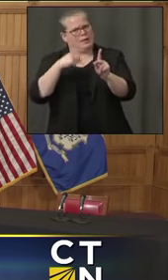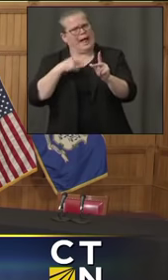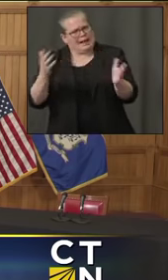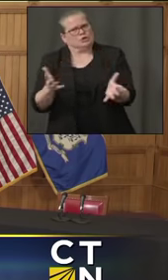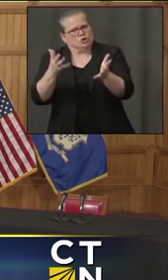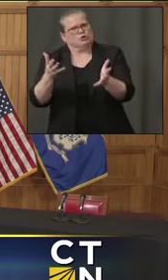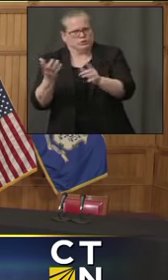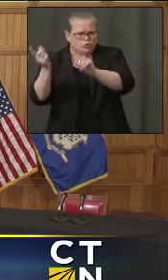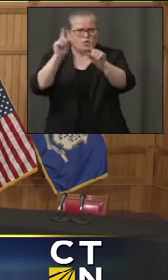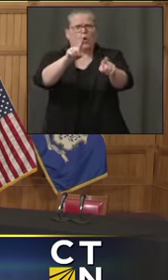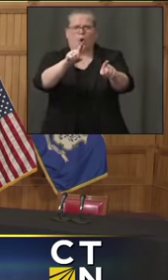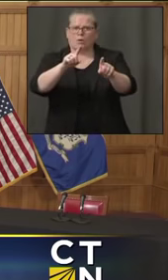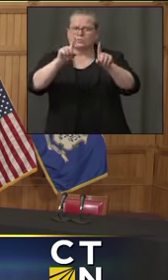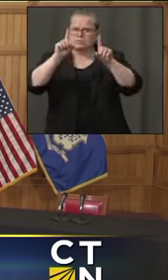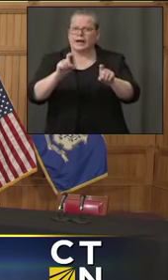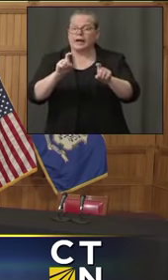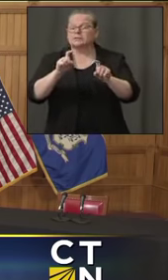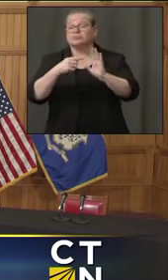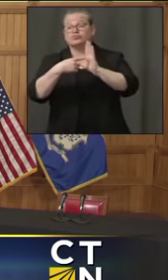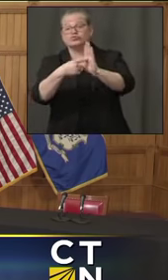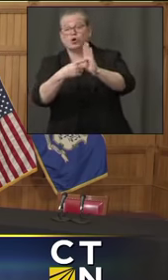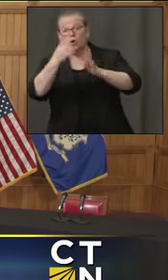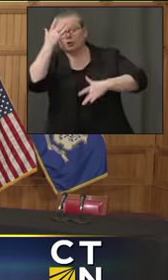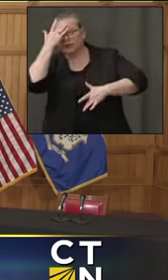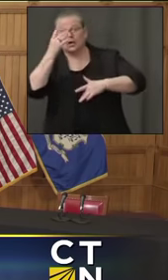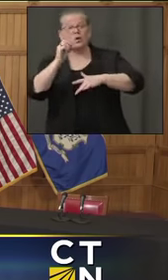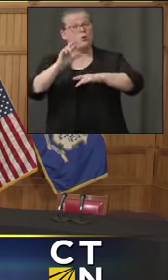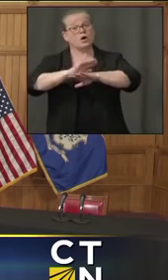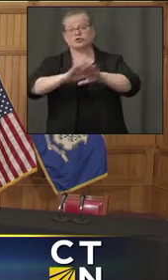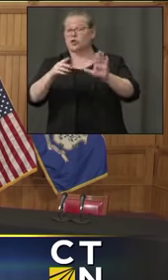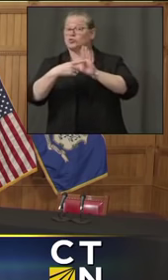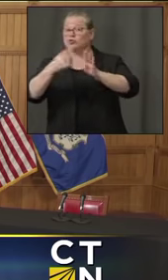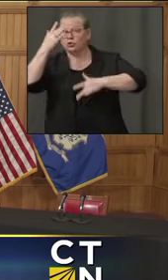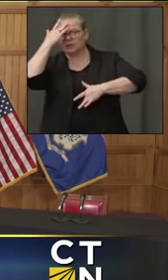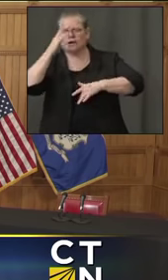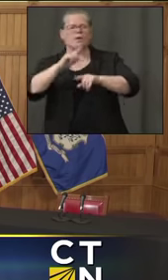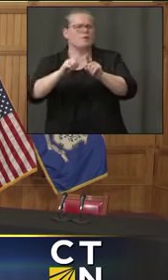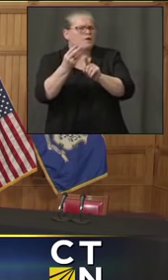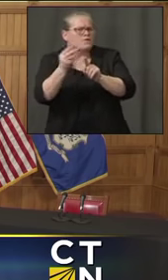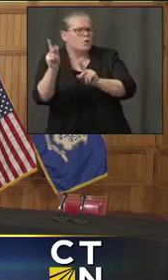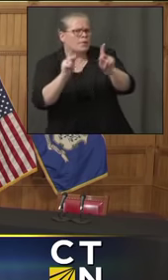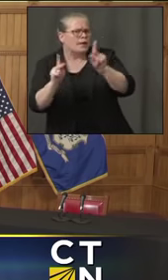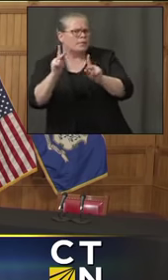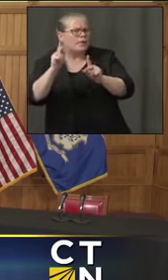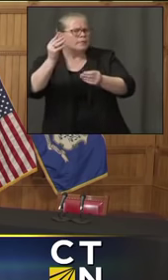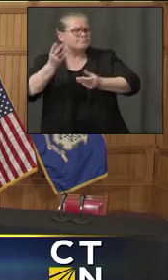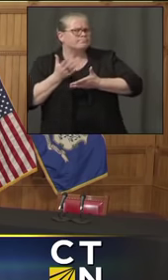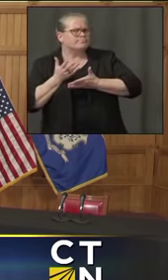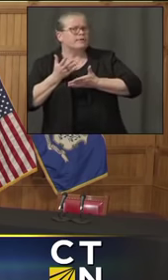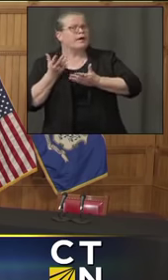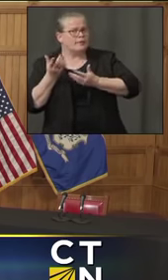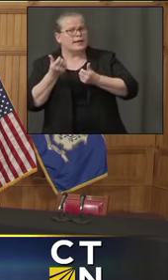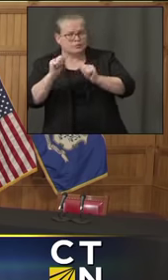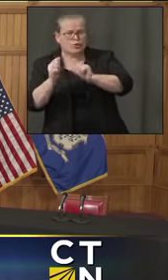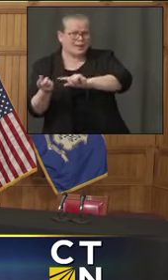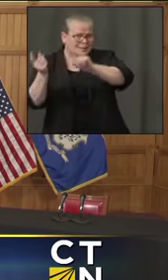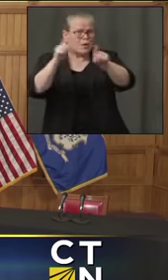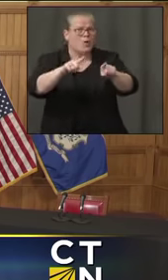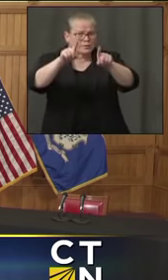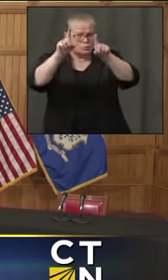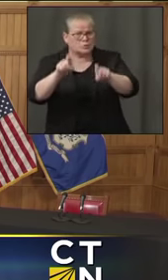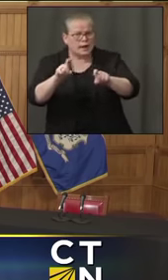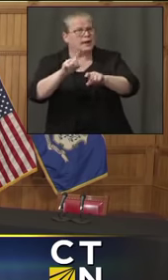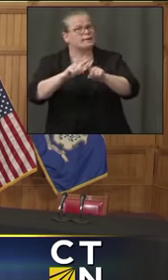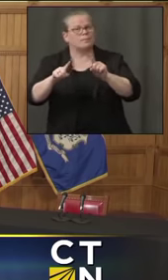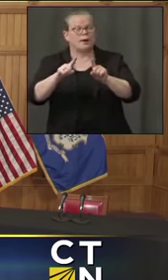few people tell us that they've tried to get tested, but they've been denied because they don't have any symptoms. So can you clarify the